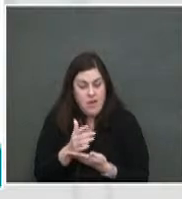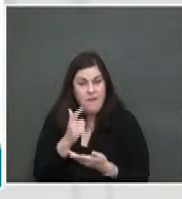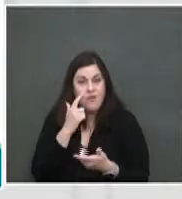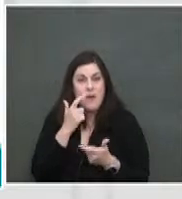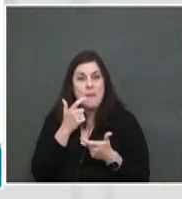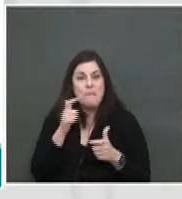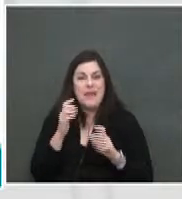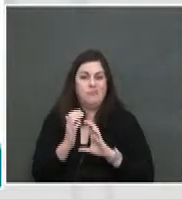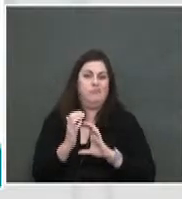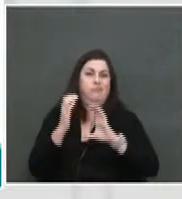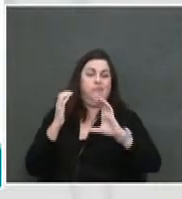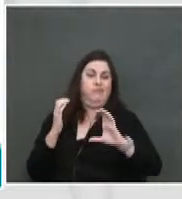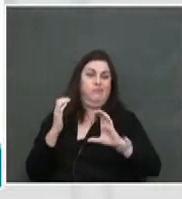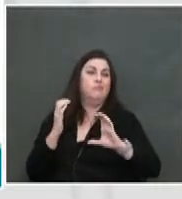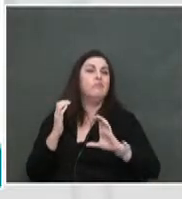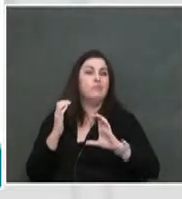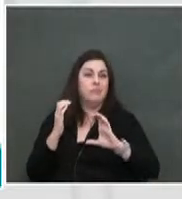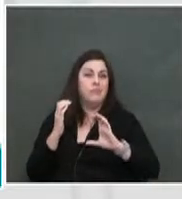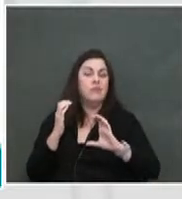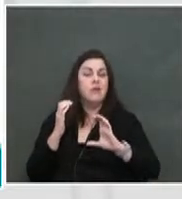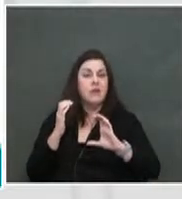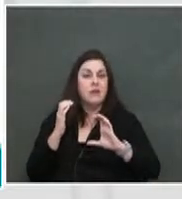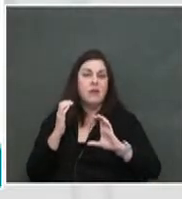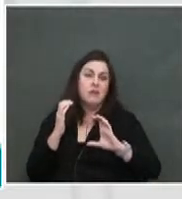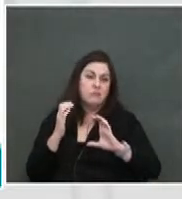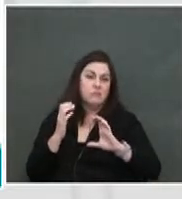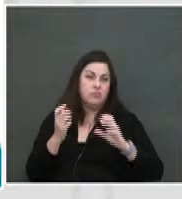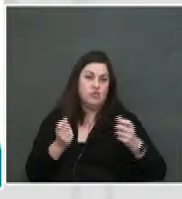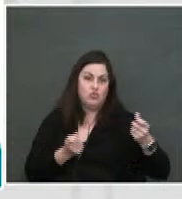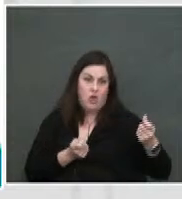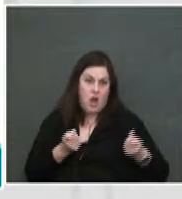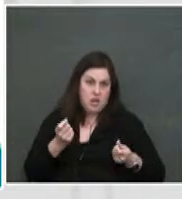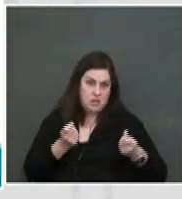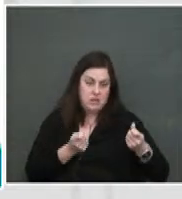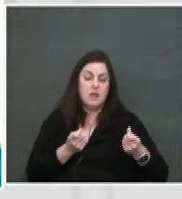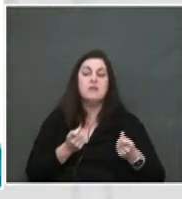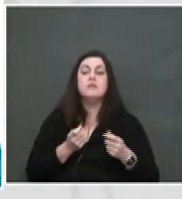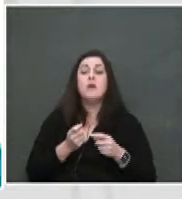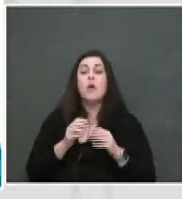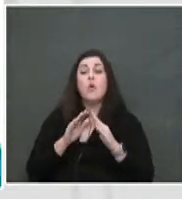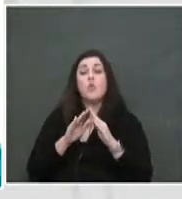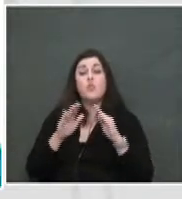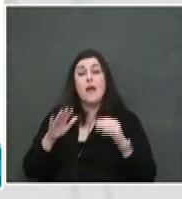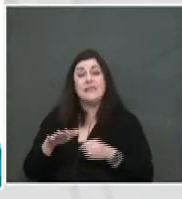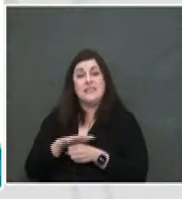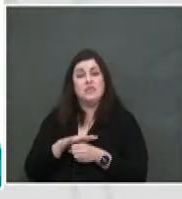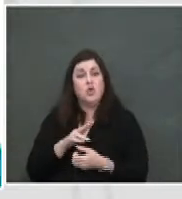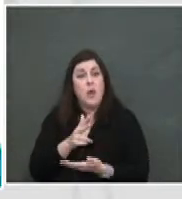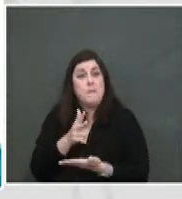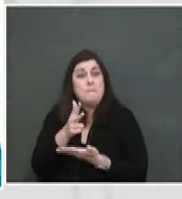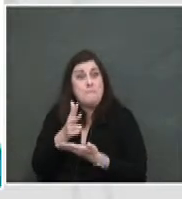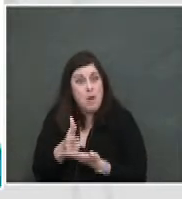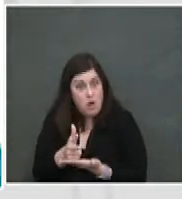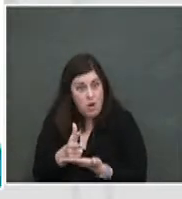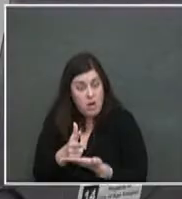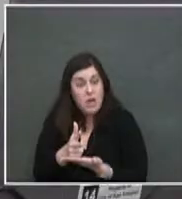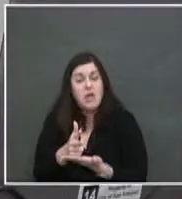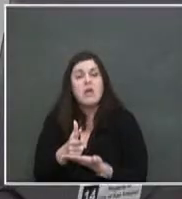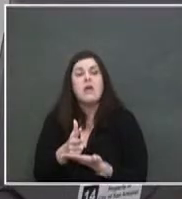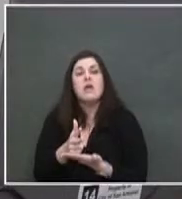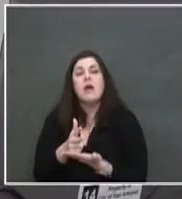big trailers, so instead, or oversized vehicles. So residents could continue to park, but it's only those large